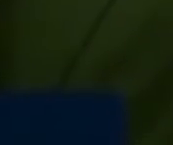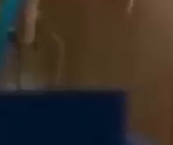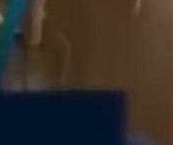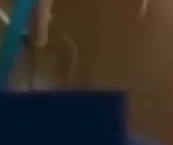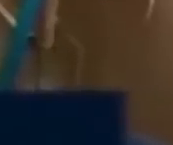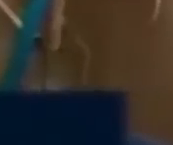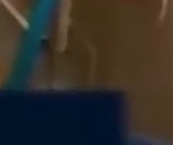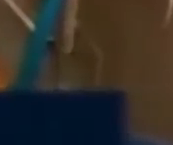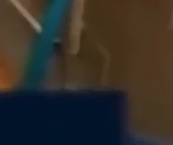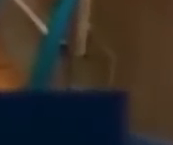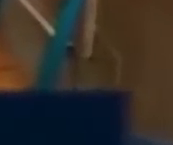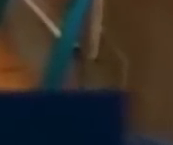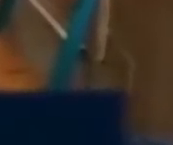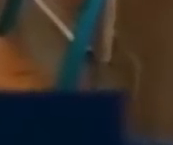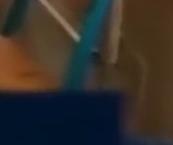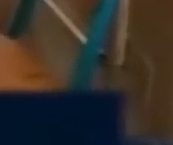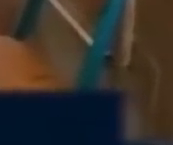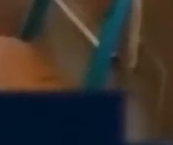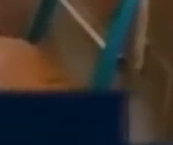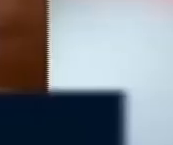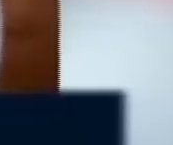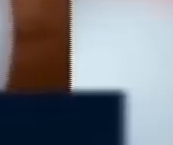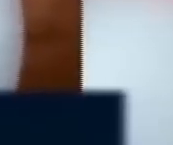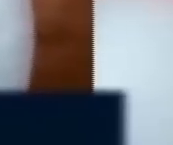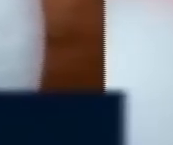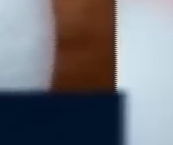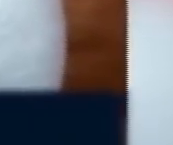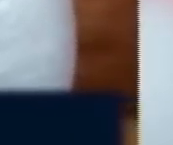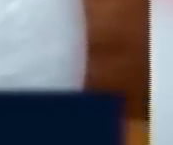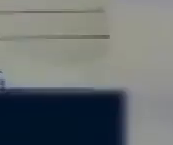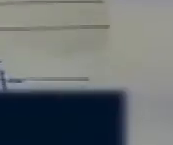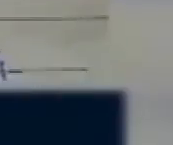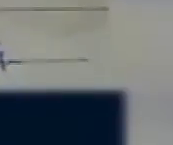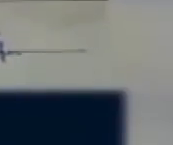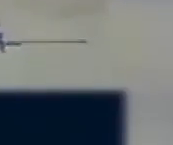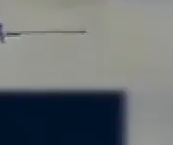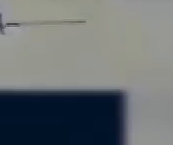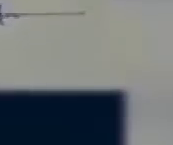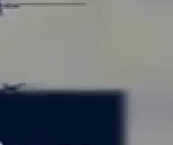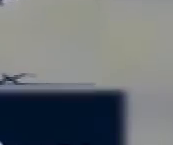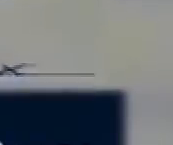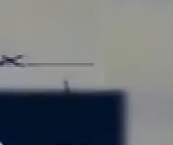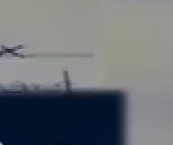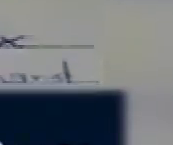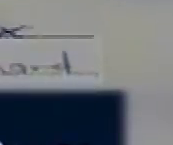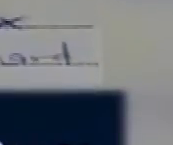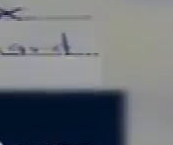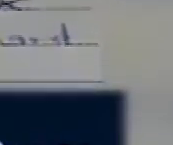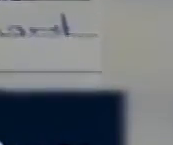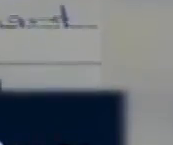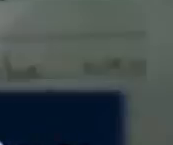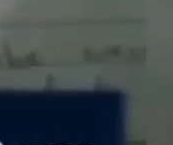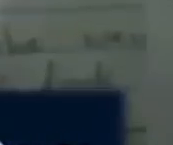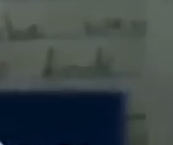We brought in a fresh student called Mdomo. He came here with the parents and was able to sit for an